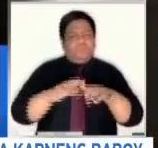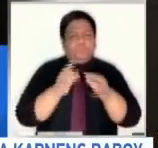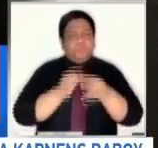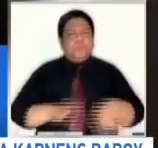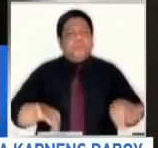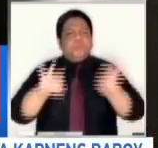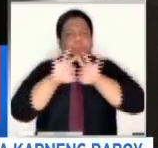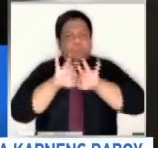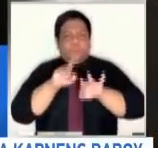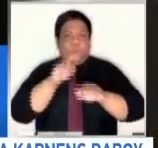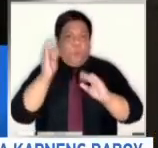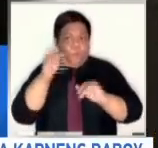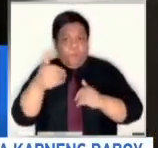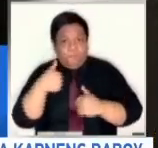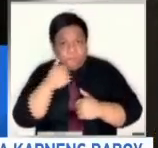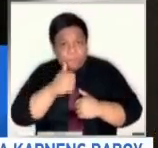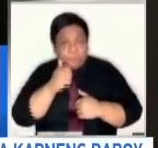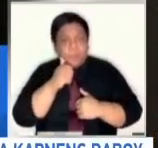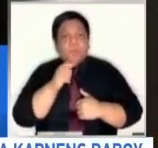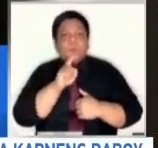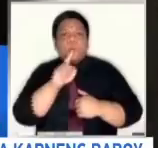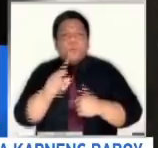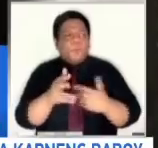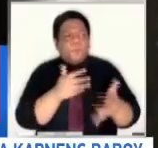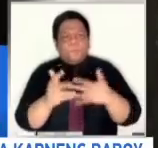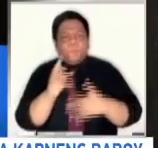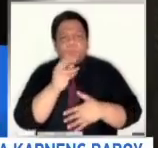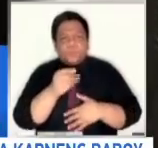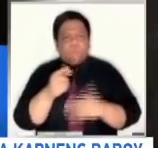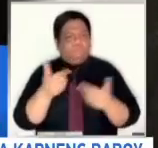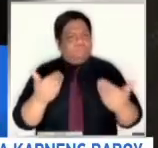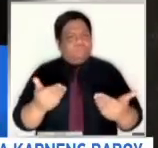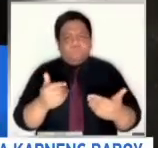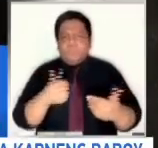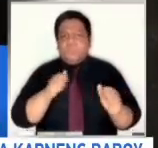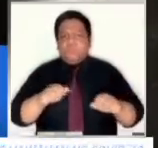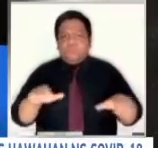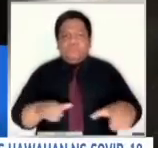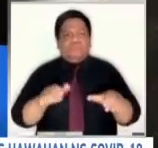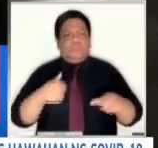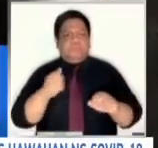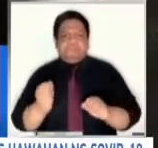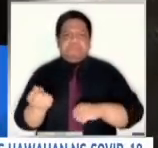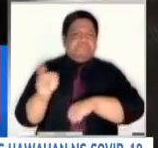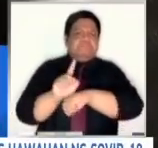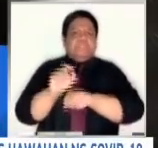girl out there, whoever, you know, going, I can do that too. I can be up there too one day.